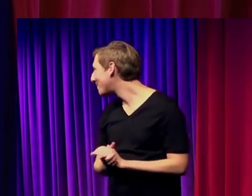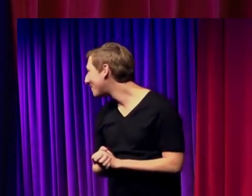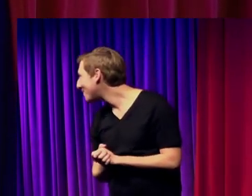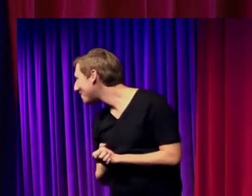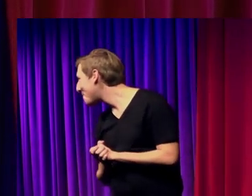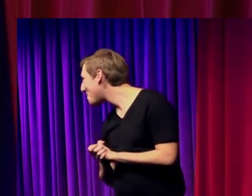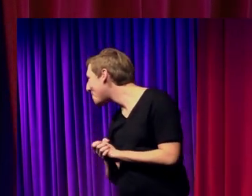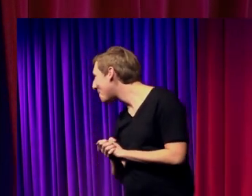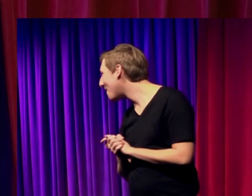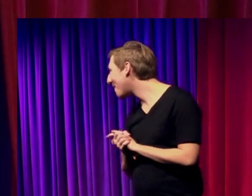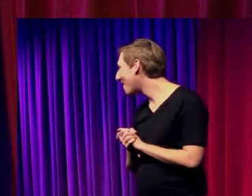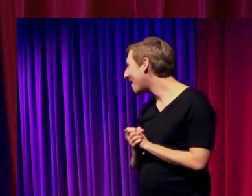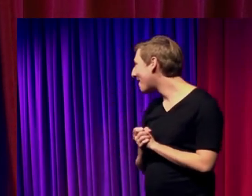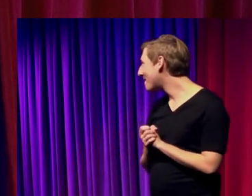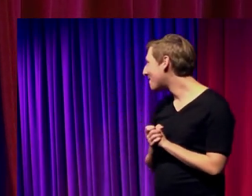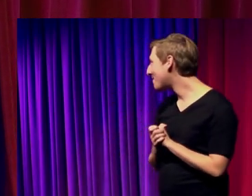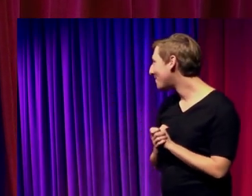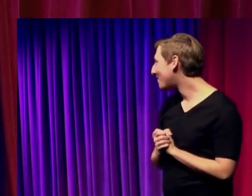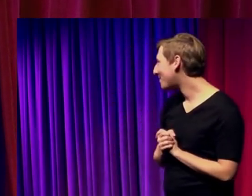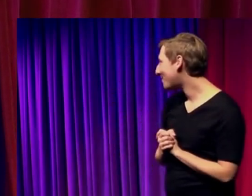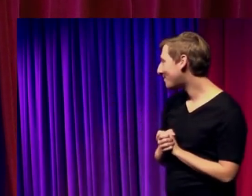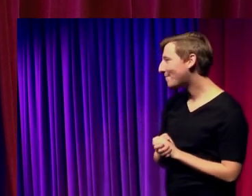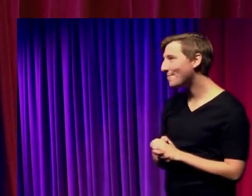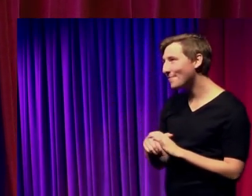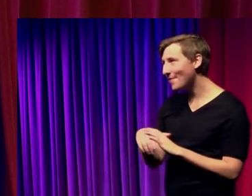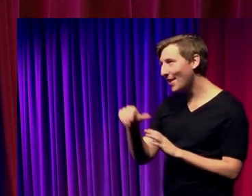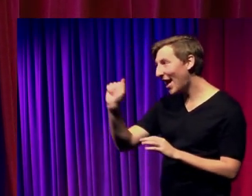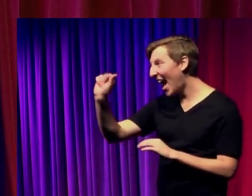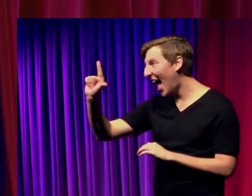shit, just ruining everything.